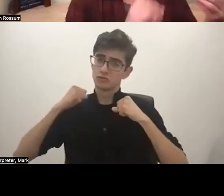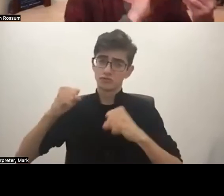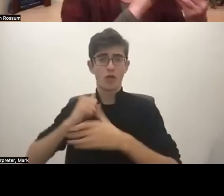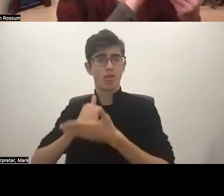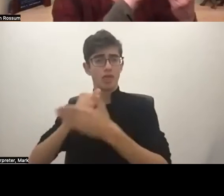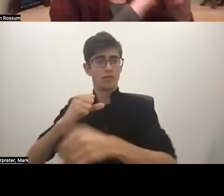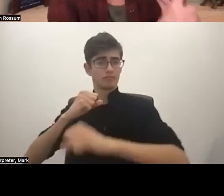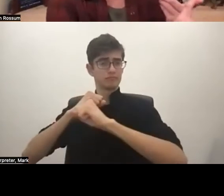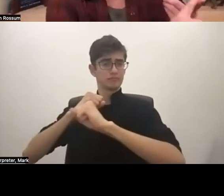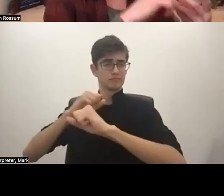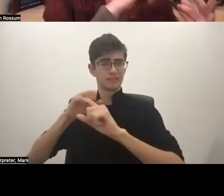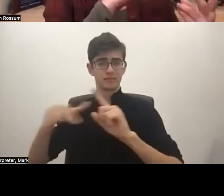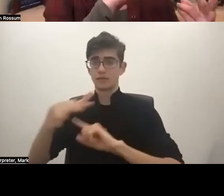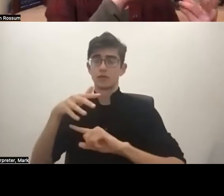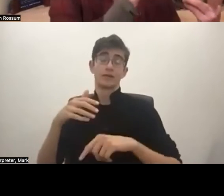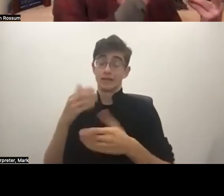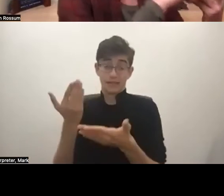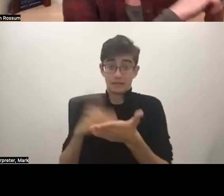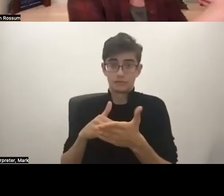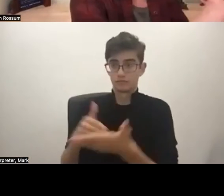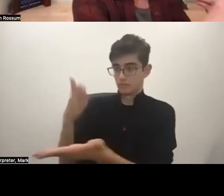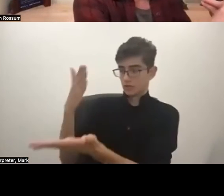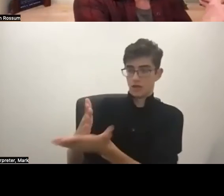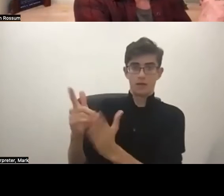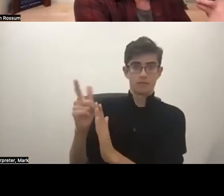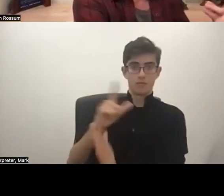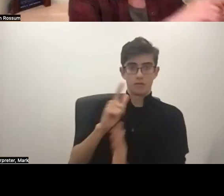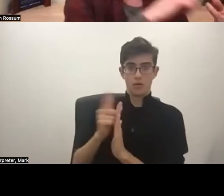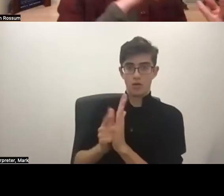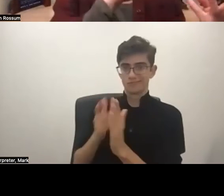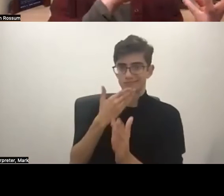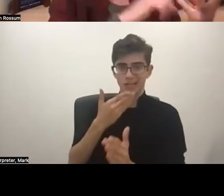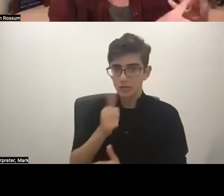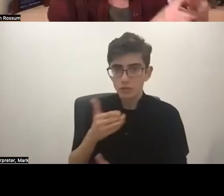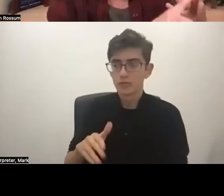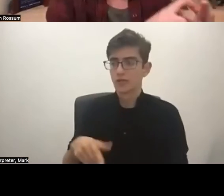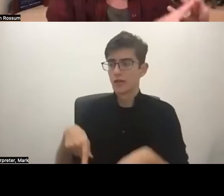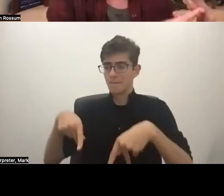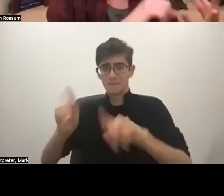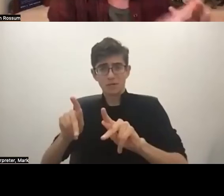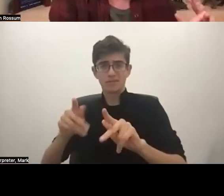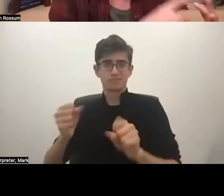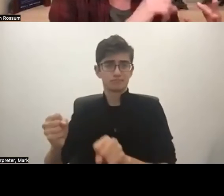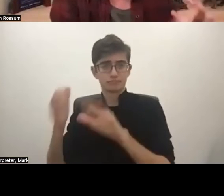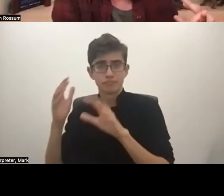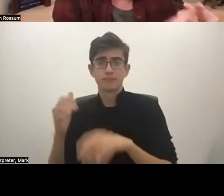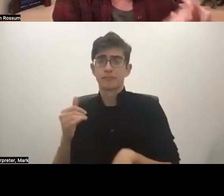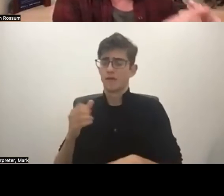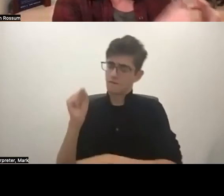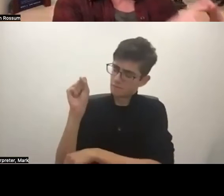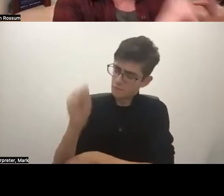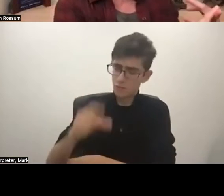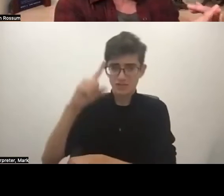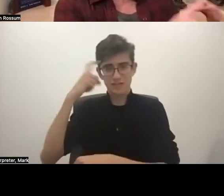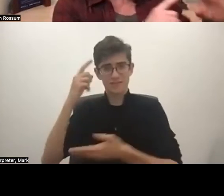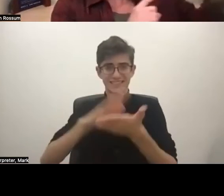used to, again, defeat legislation, void out permitting, force government action to clean up a long